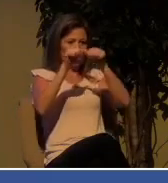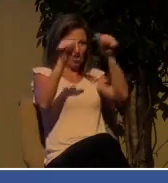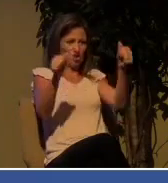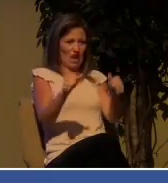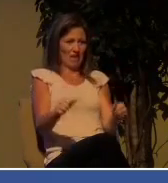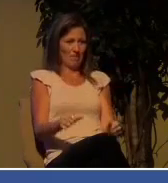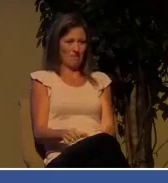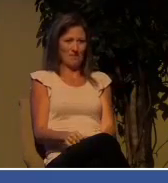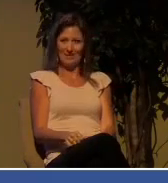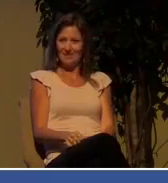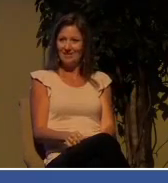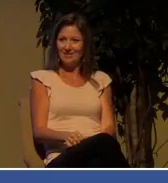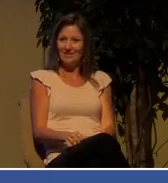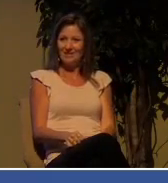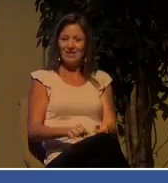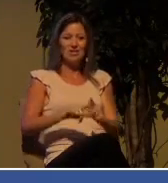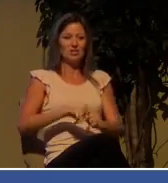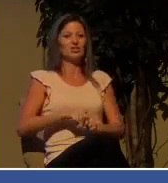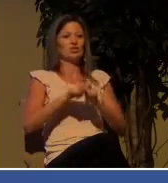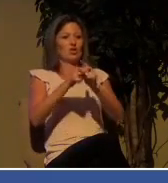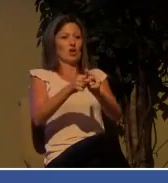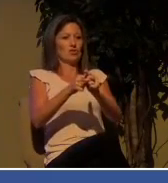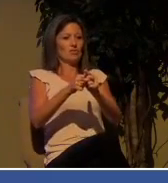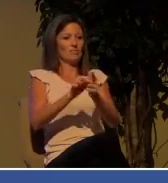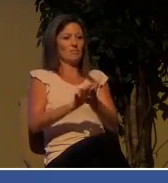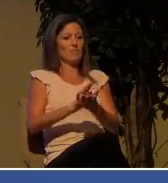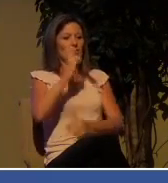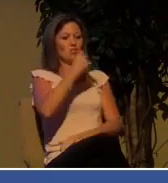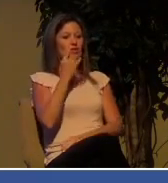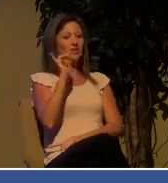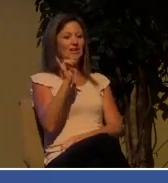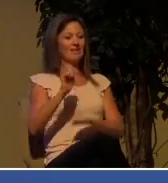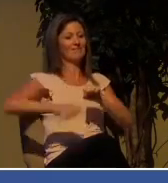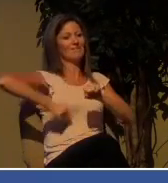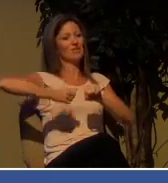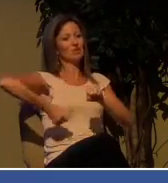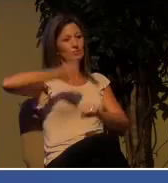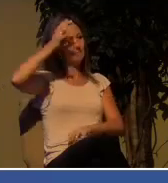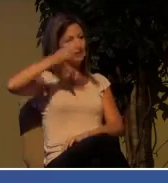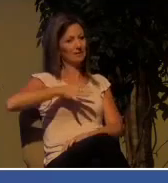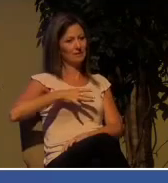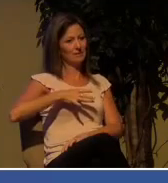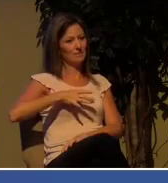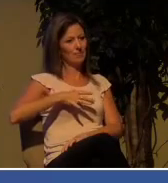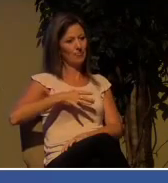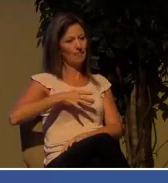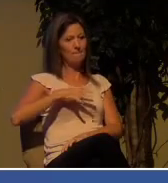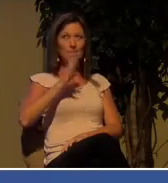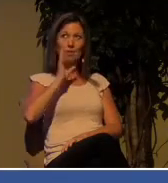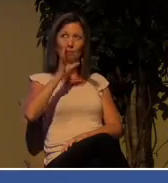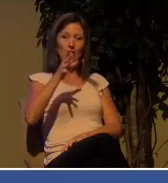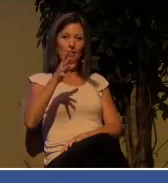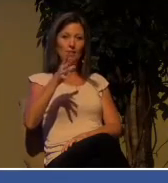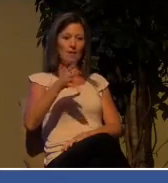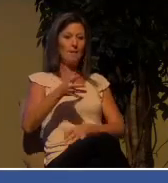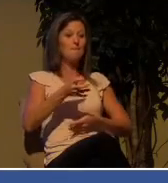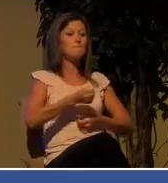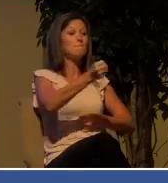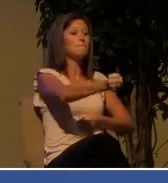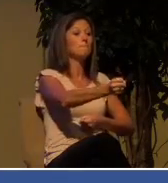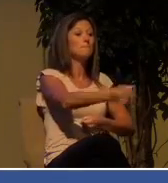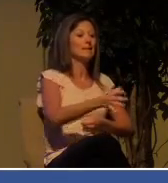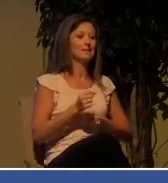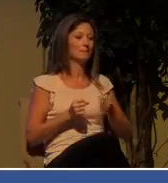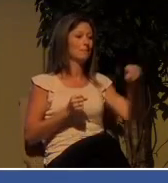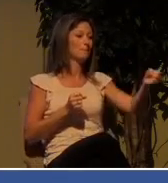a fisherman. He shapes you and puts you in the right place to be the fisher of men that he wants you to be.